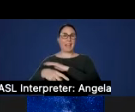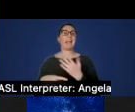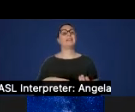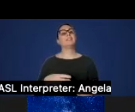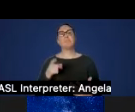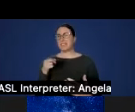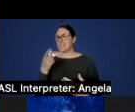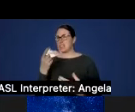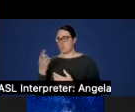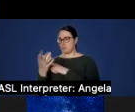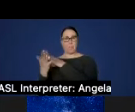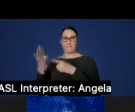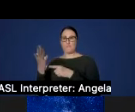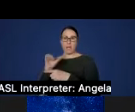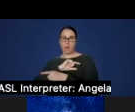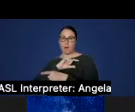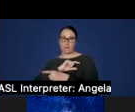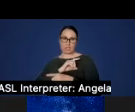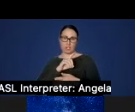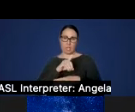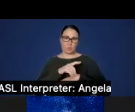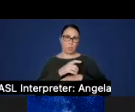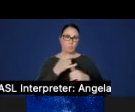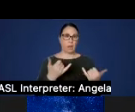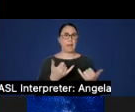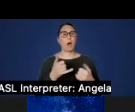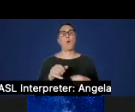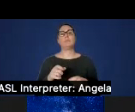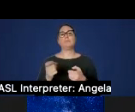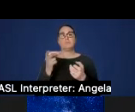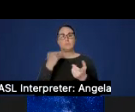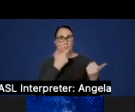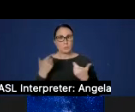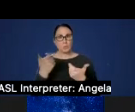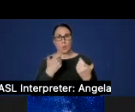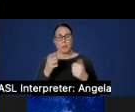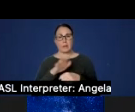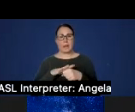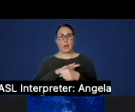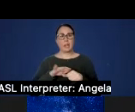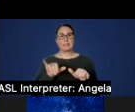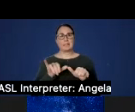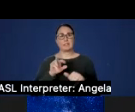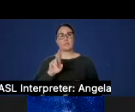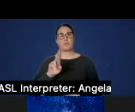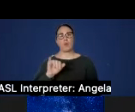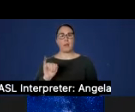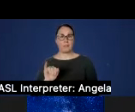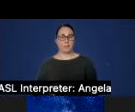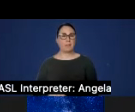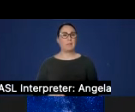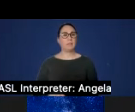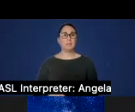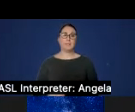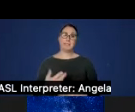duty, patrolling an area the size of Rhode Island. I can't honestly say that this place is secure with